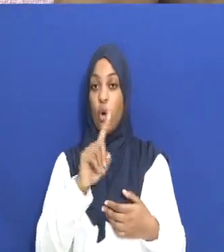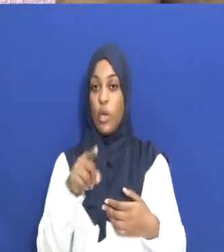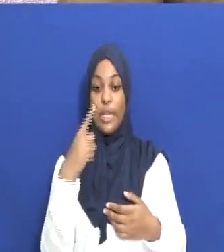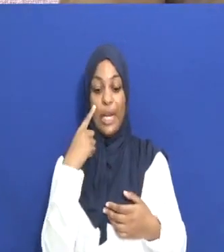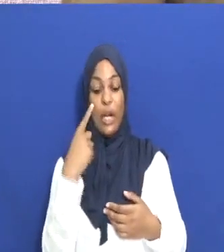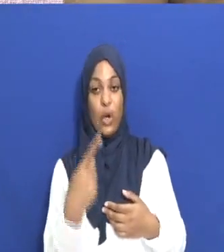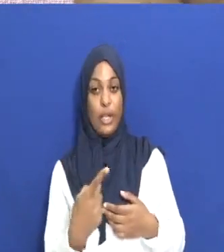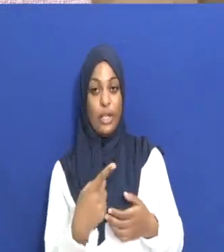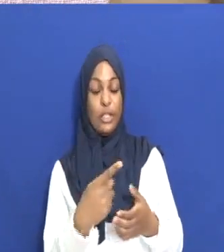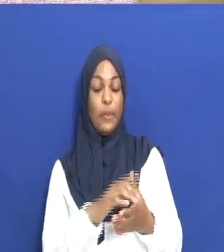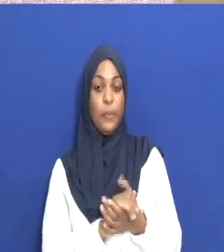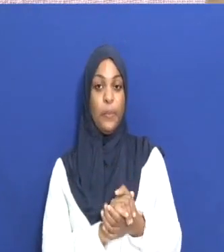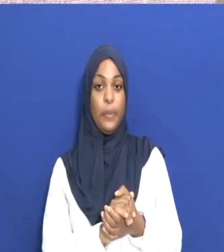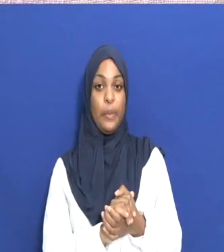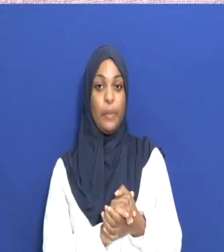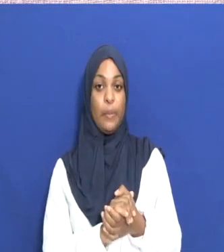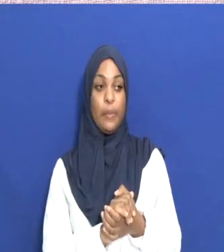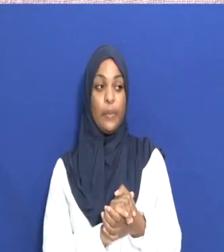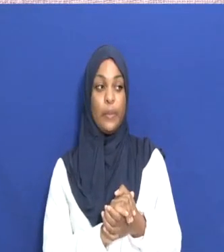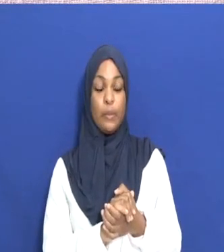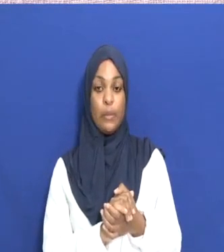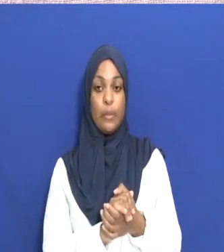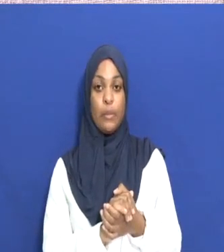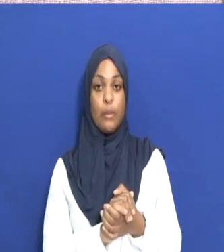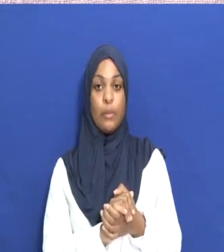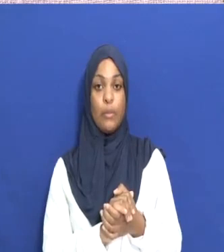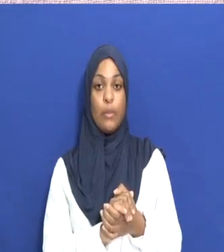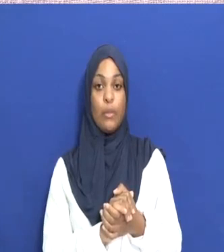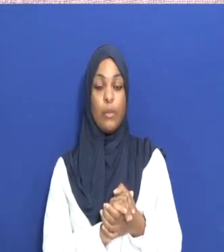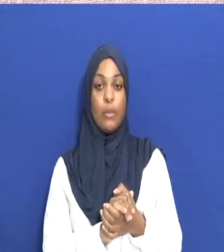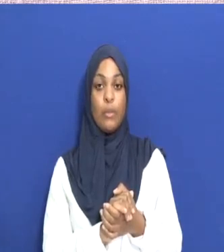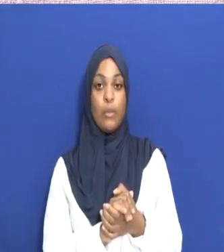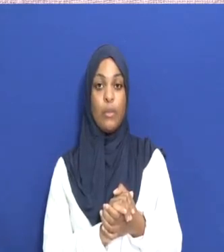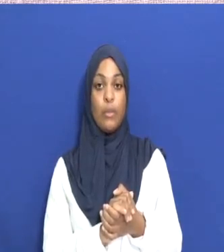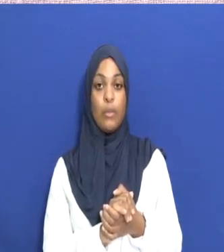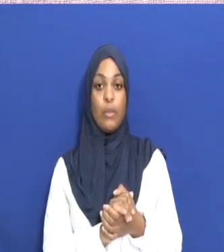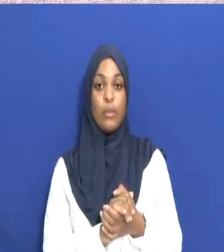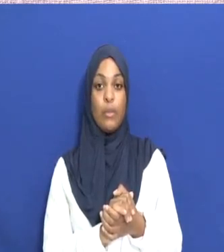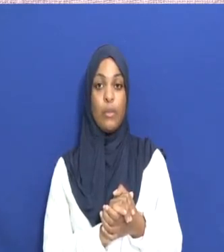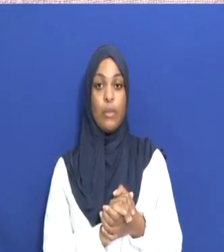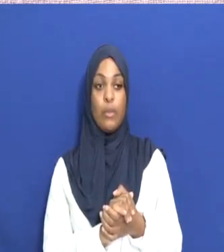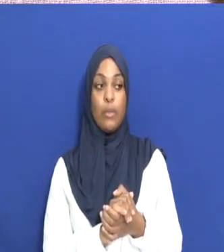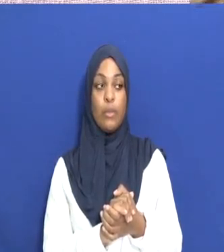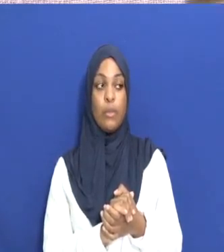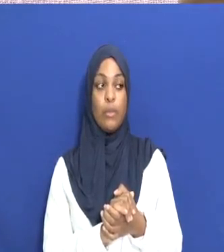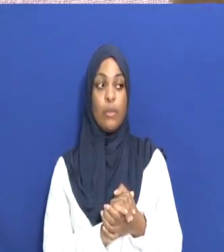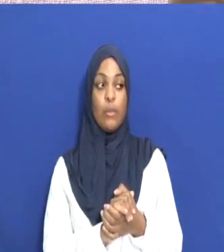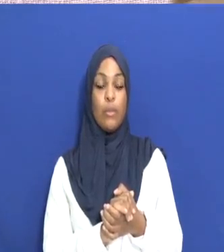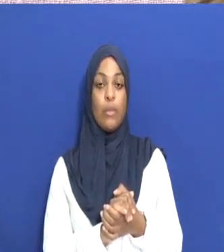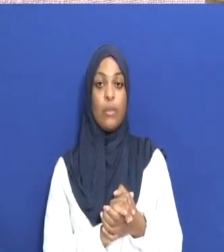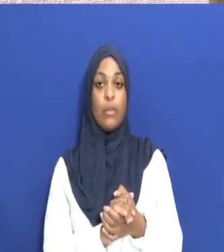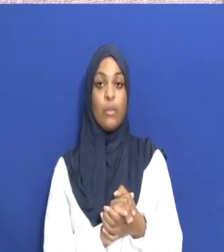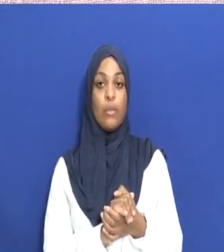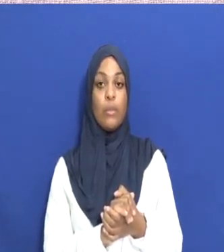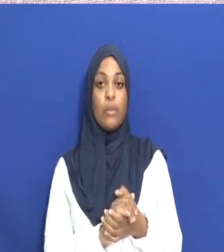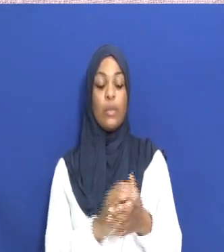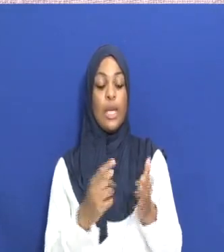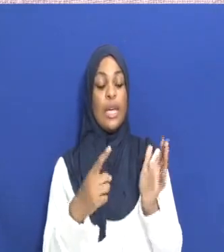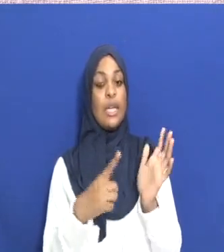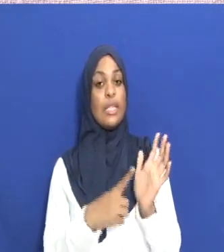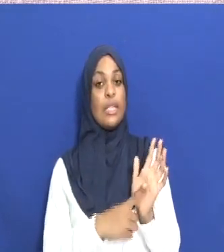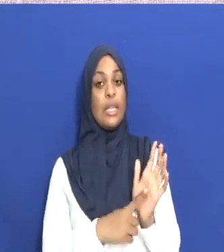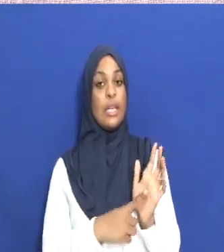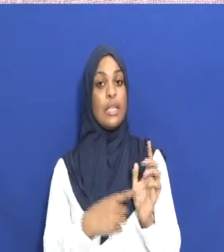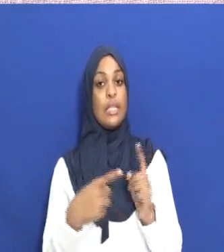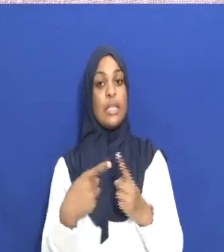2. So 6 by itself, we just count here. We just count. 6 multiply